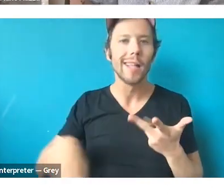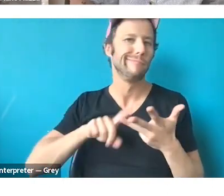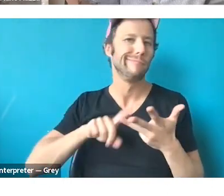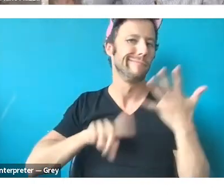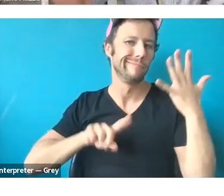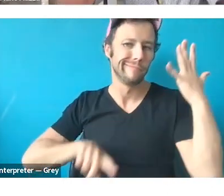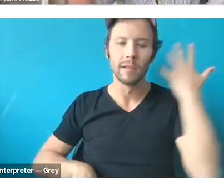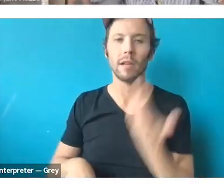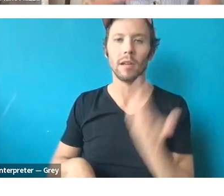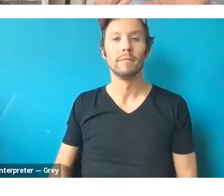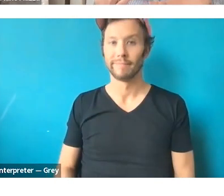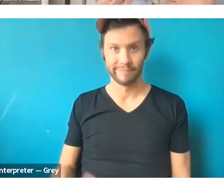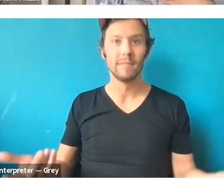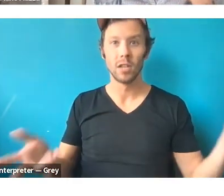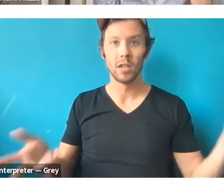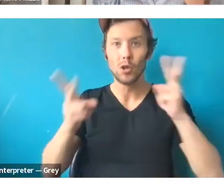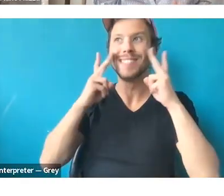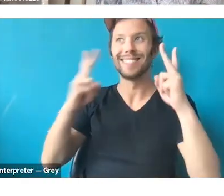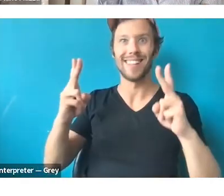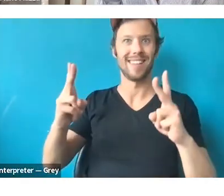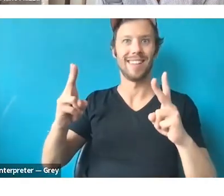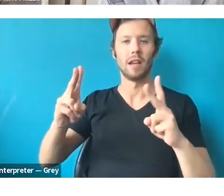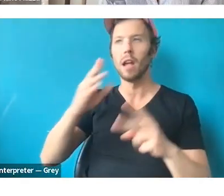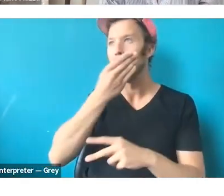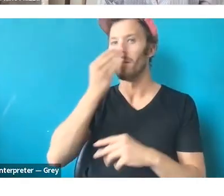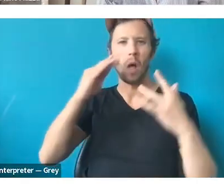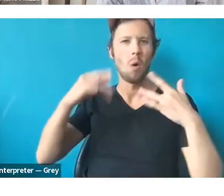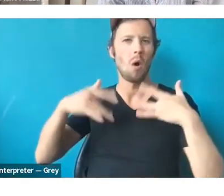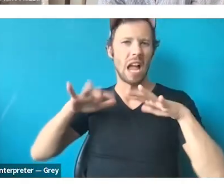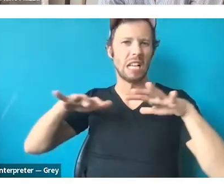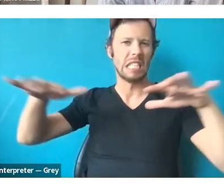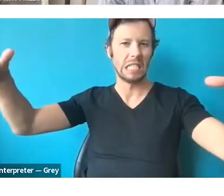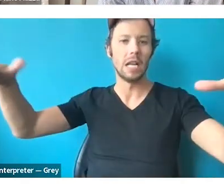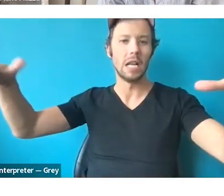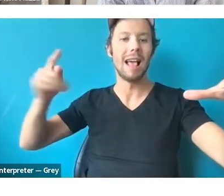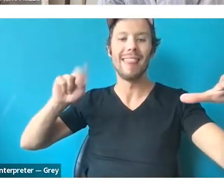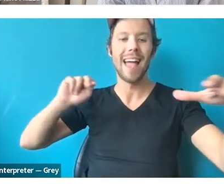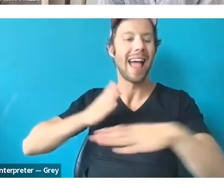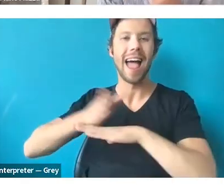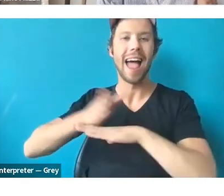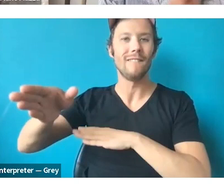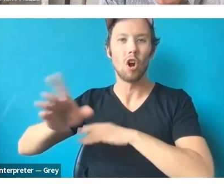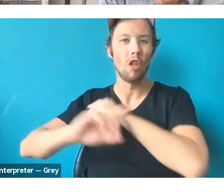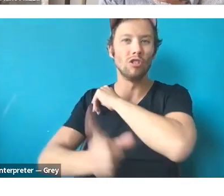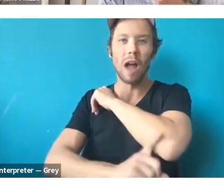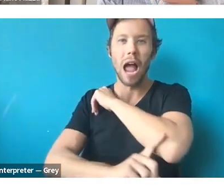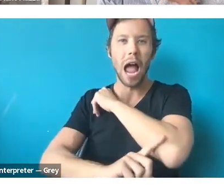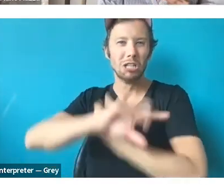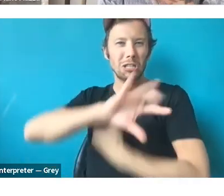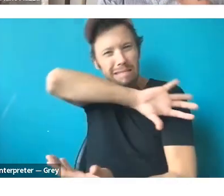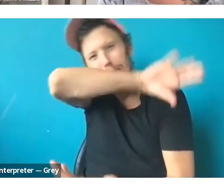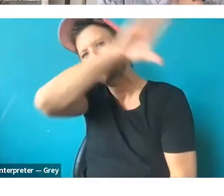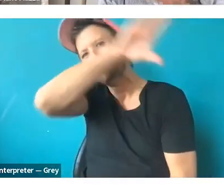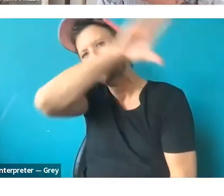24-foot U-Hauls and break down the entire event. And what's amazing is the florists are not afraid to pay for